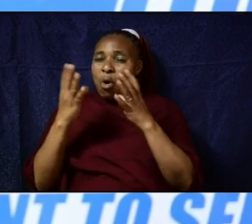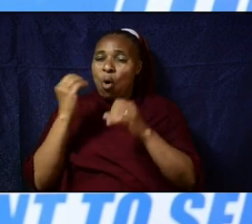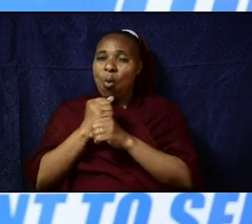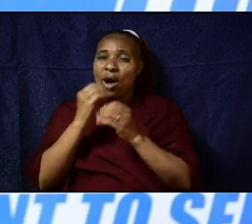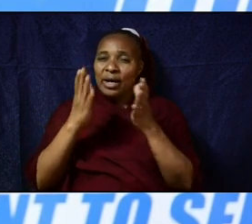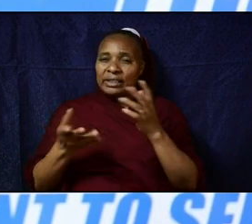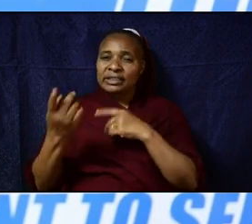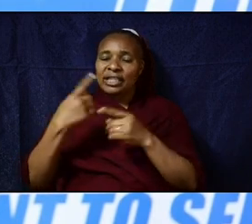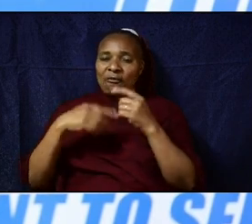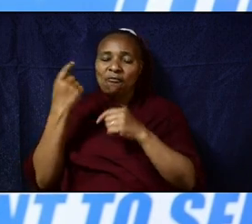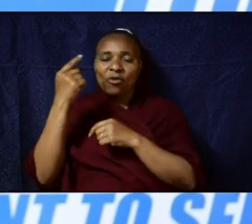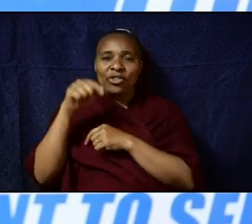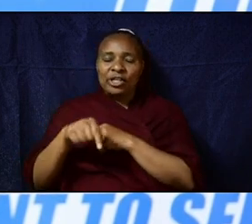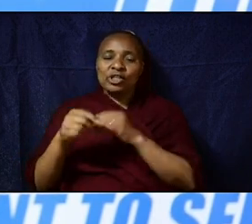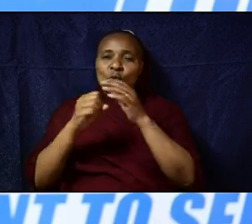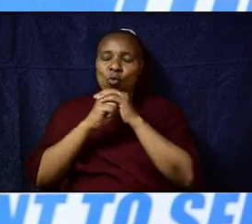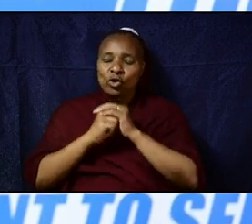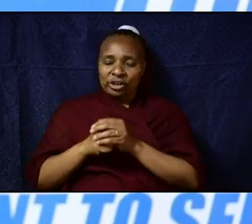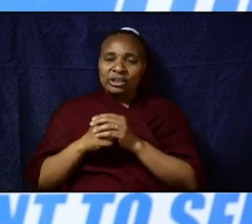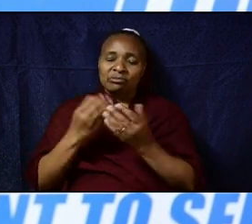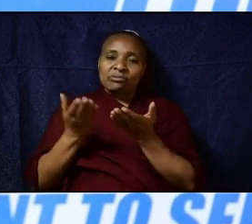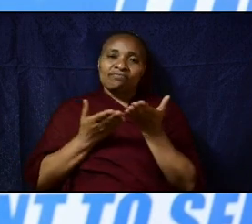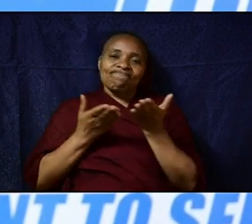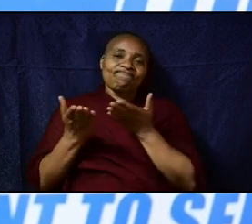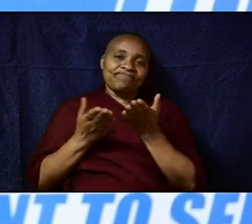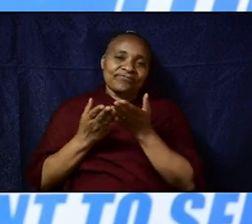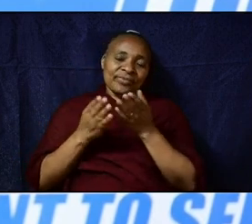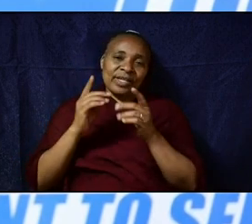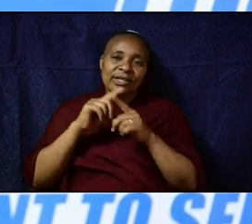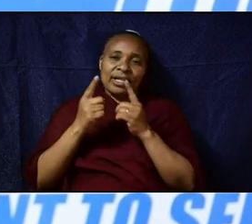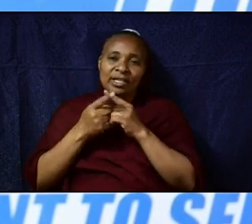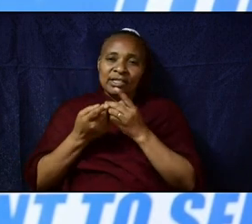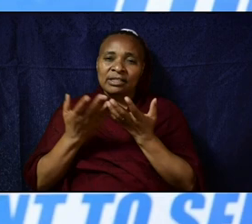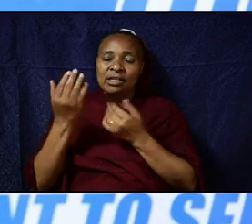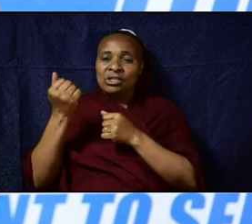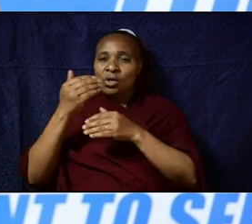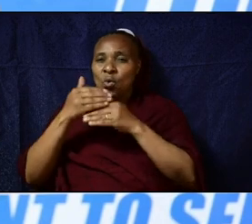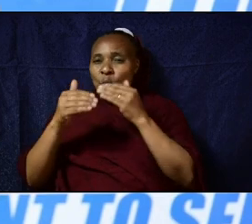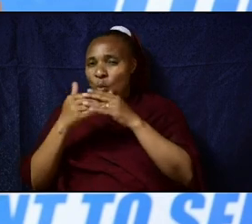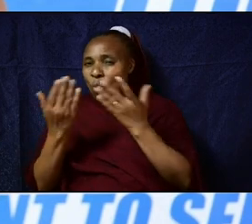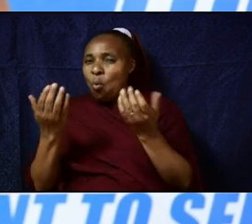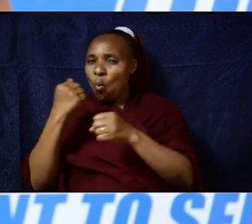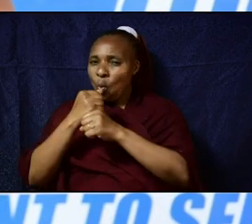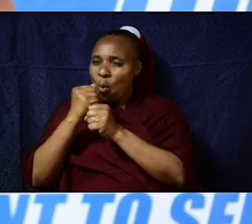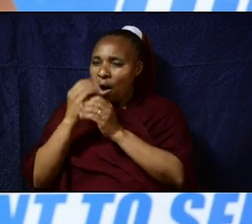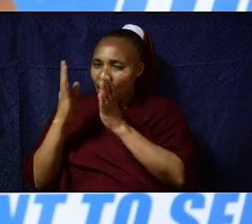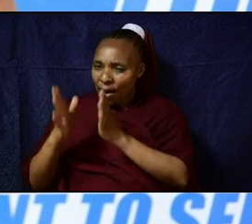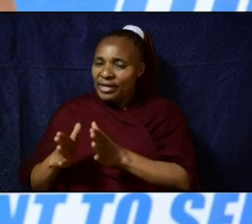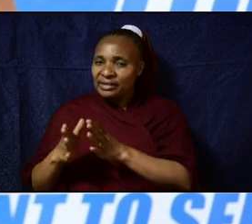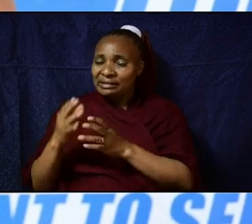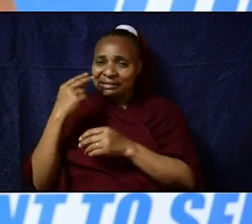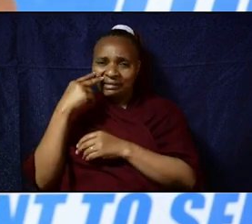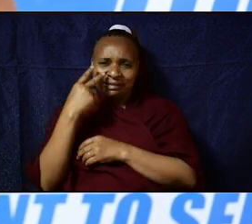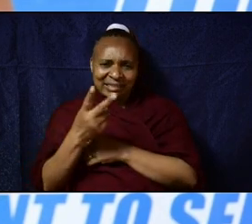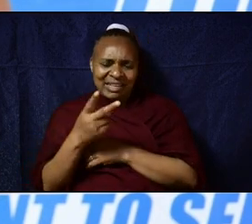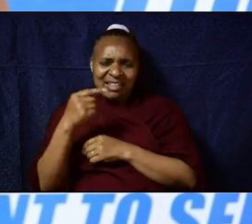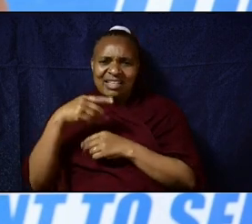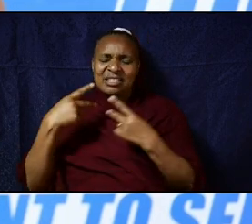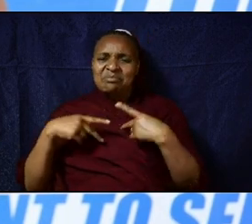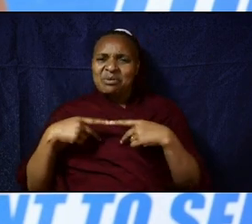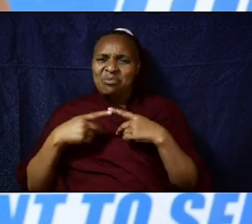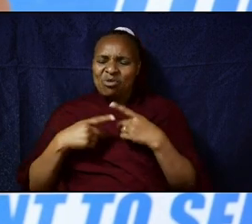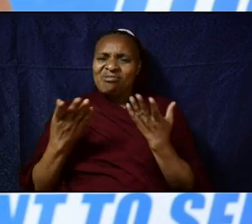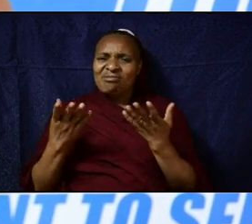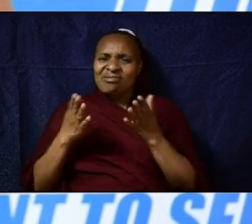to come for these worship sessions. And their bosses, the contractors, after seeing that these people are